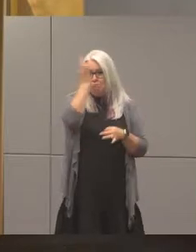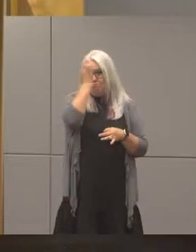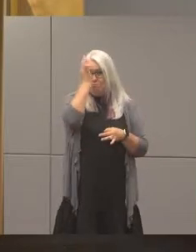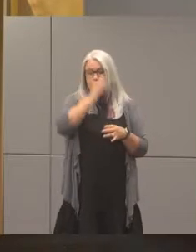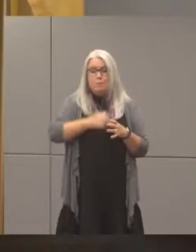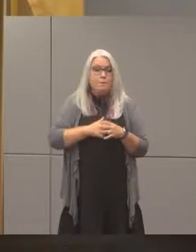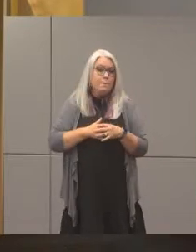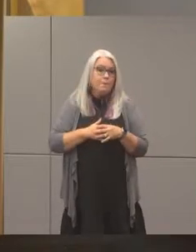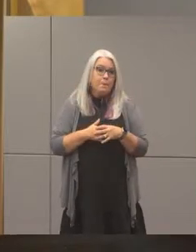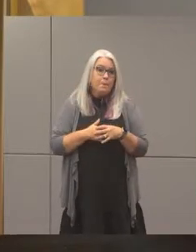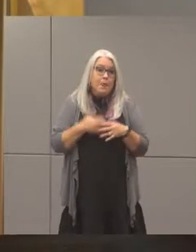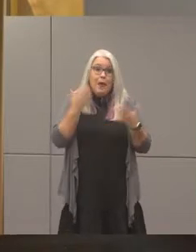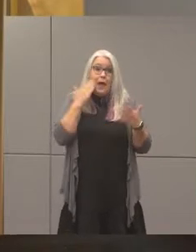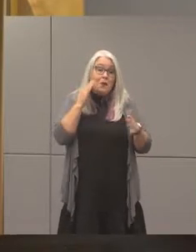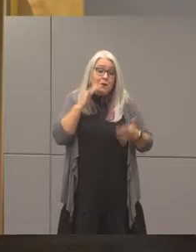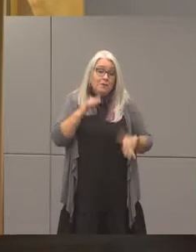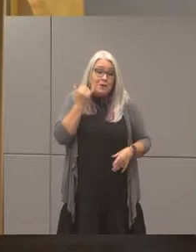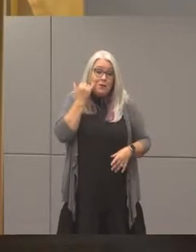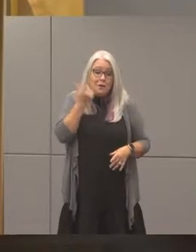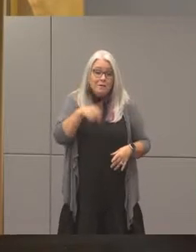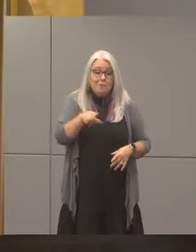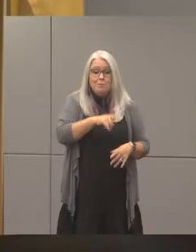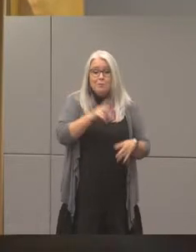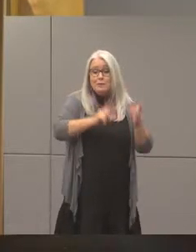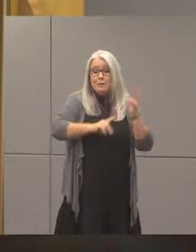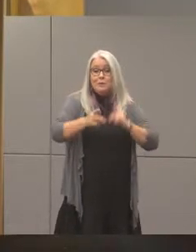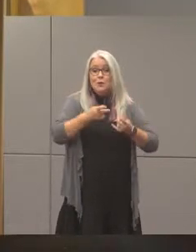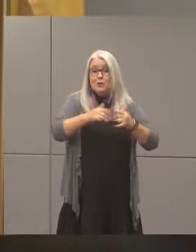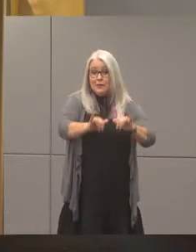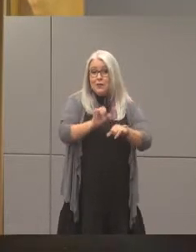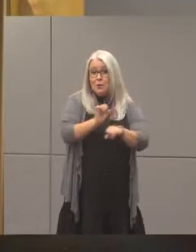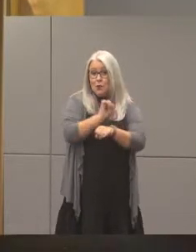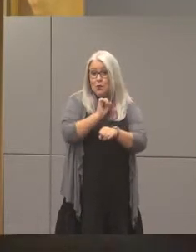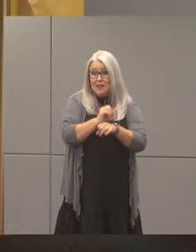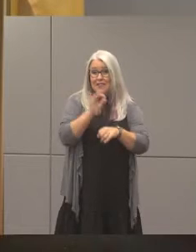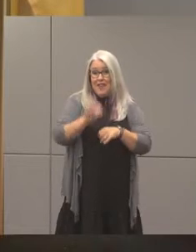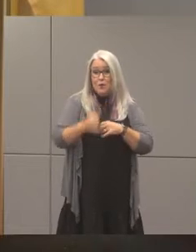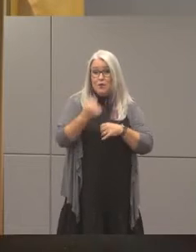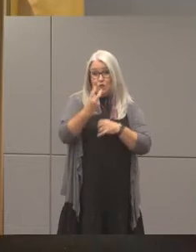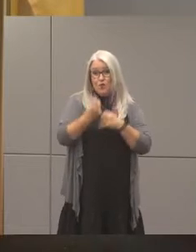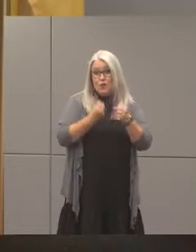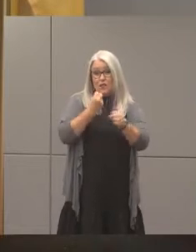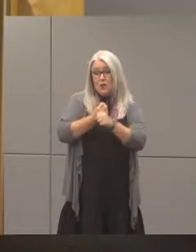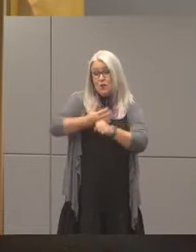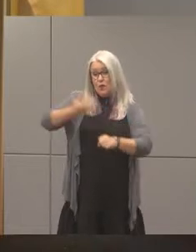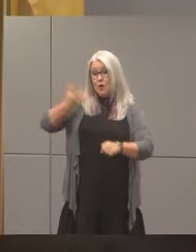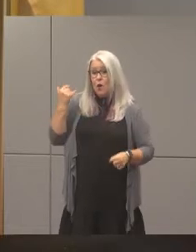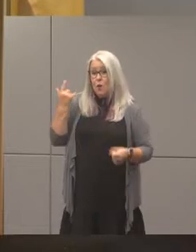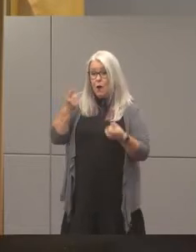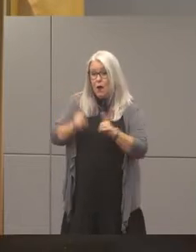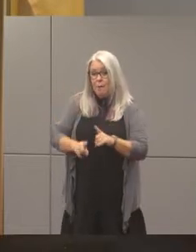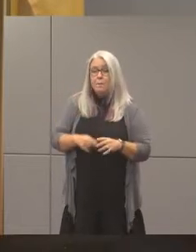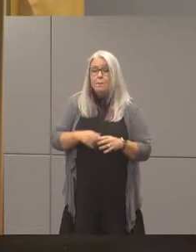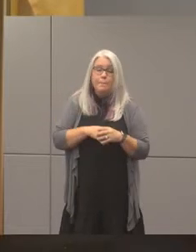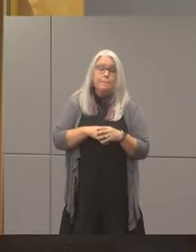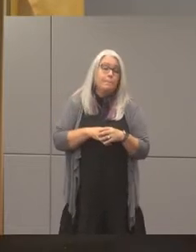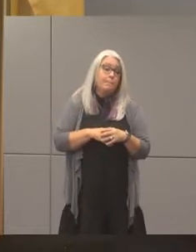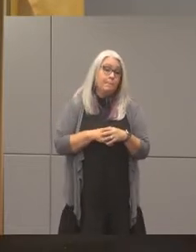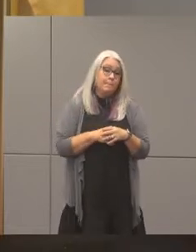I don't even know if those people still work for us that did that, because that was 2 years ago when they did that.